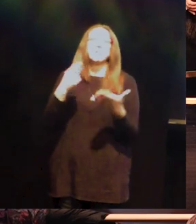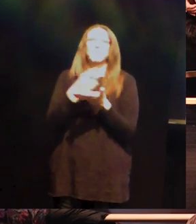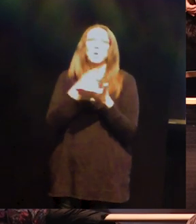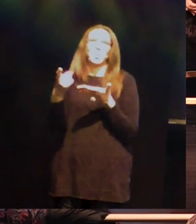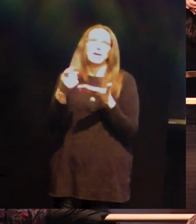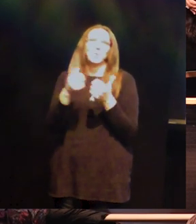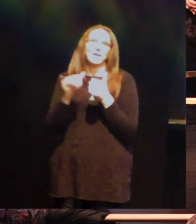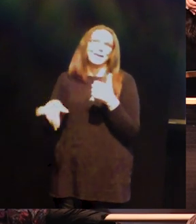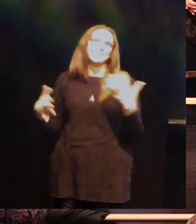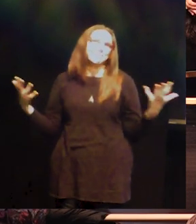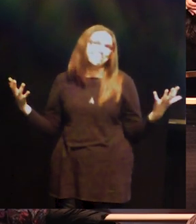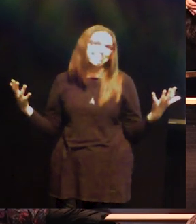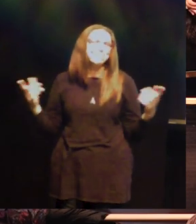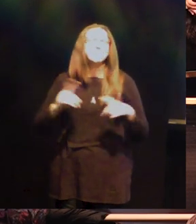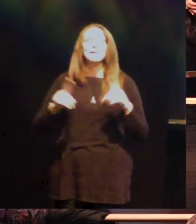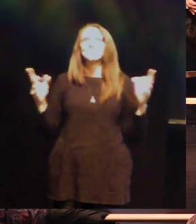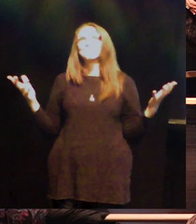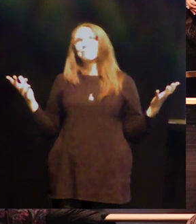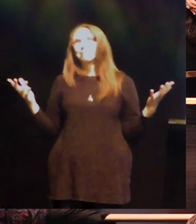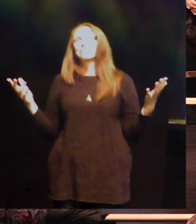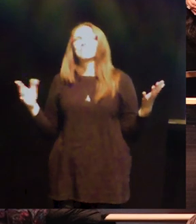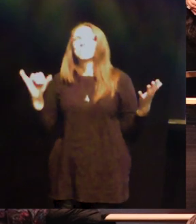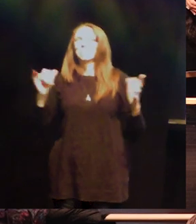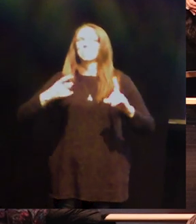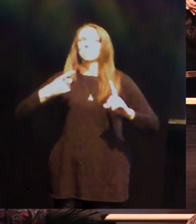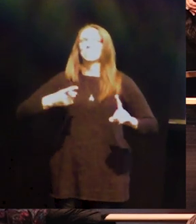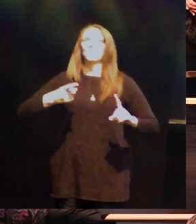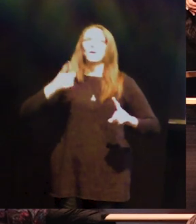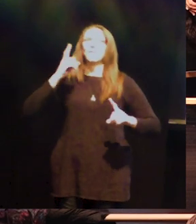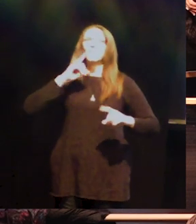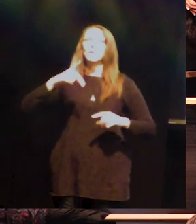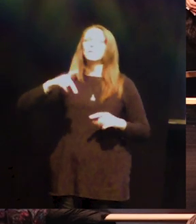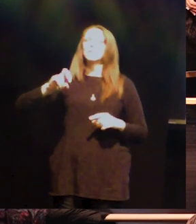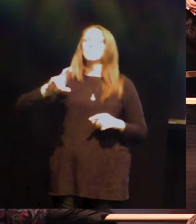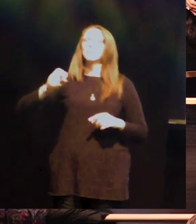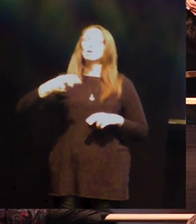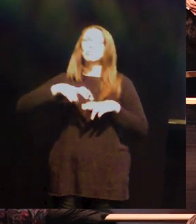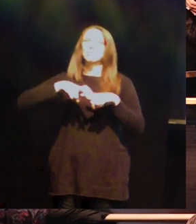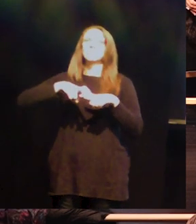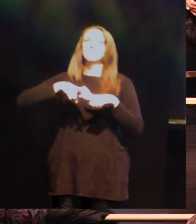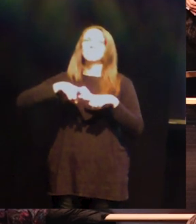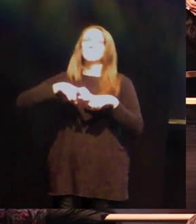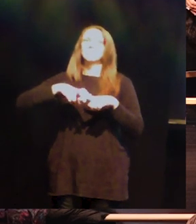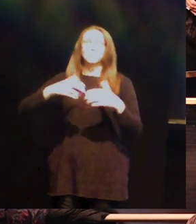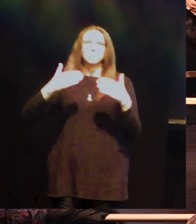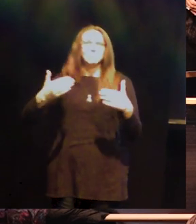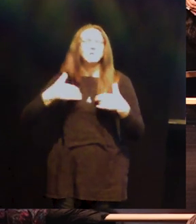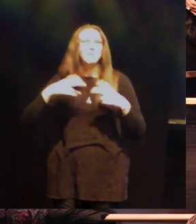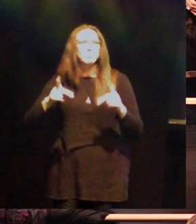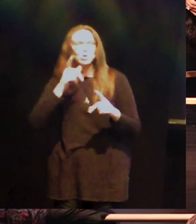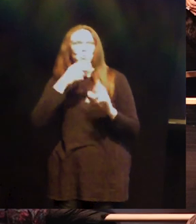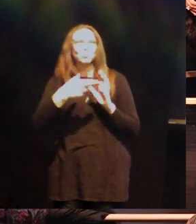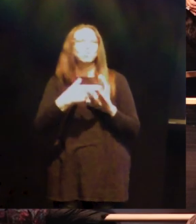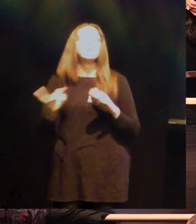by, but I think that's the point of having the perch, and that's, you know, the thing is that you get to actually have somebody who